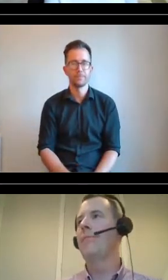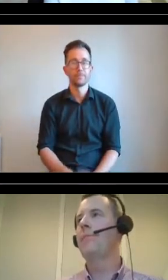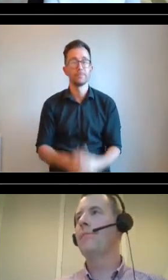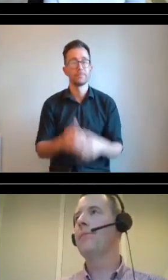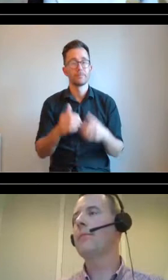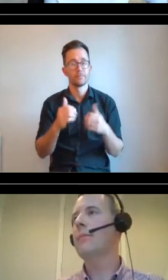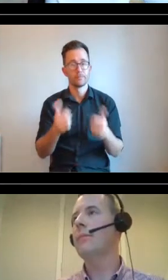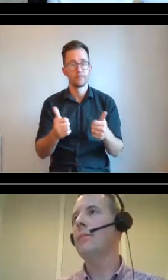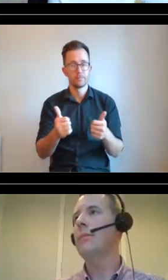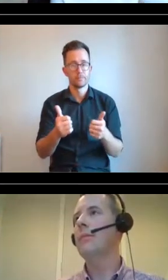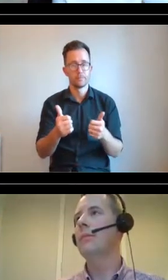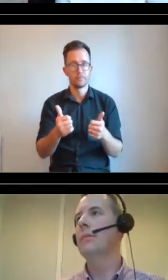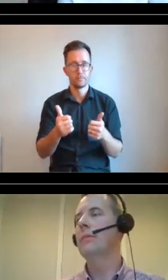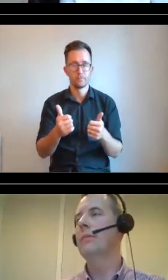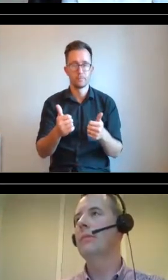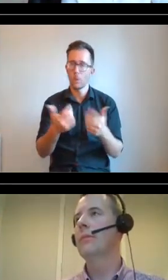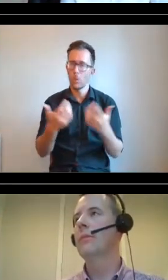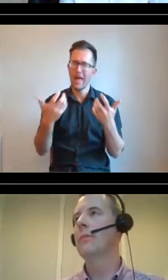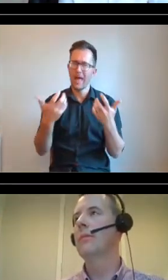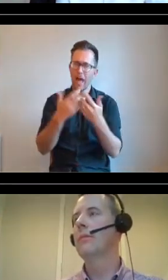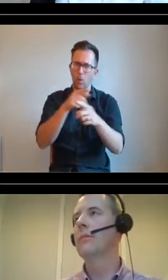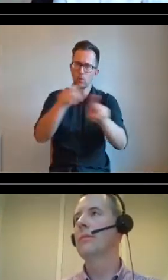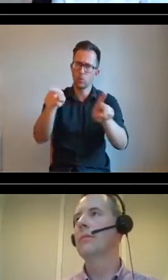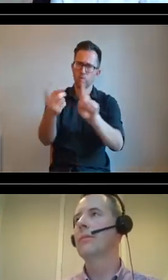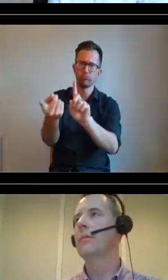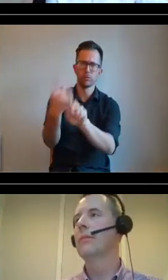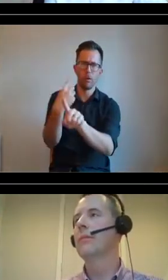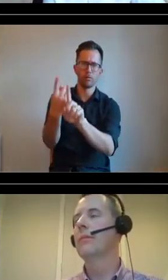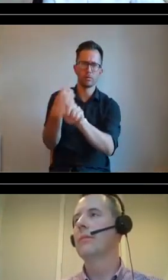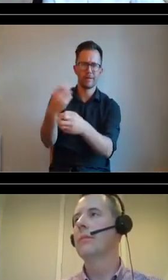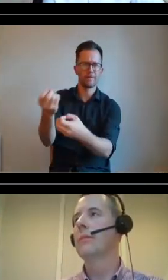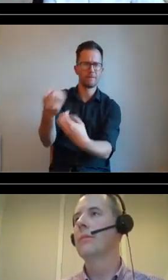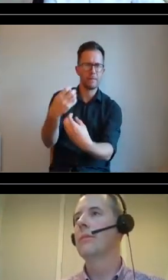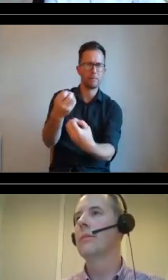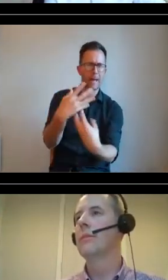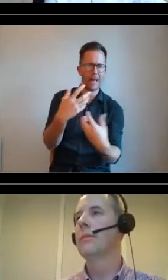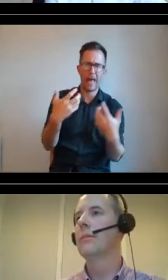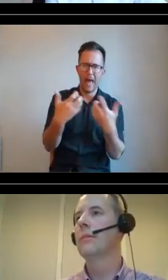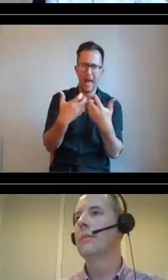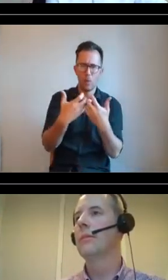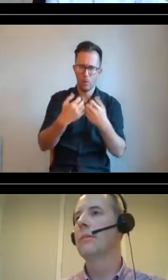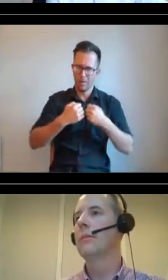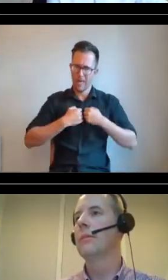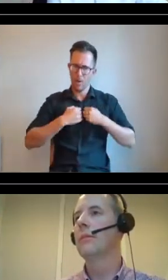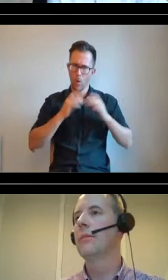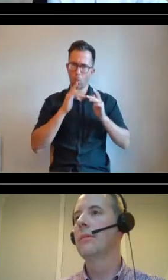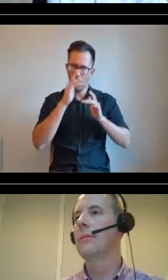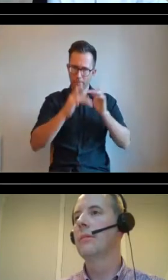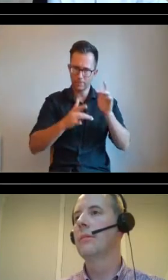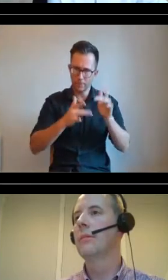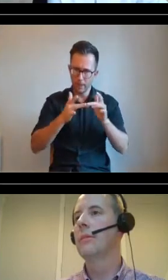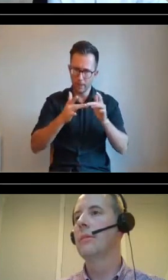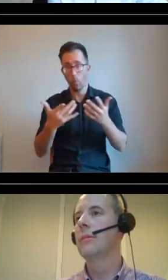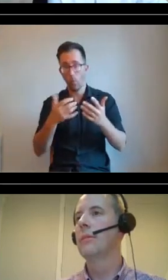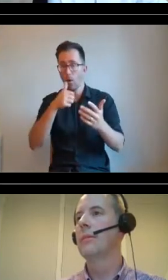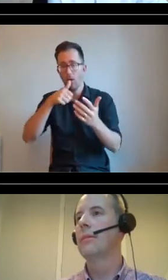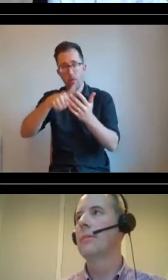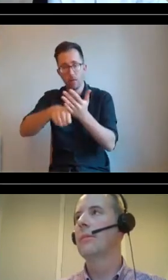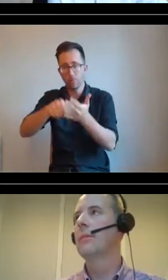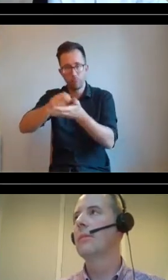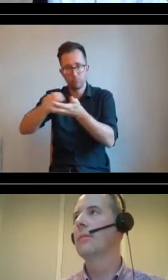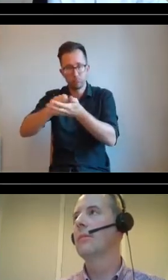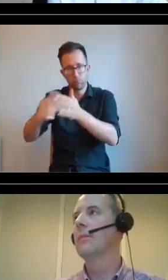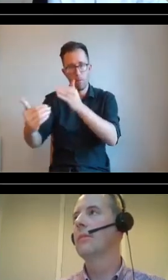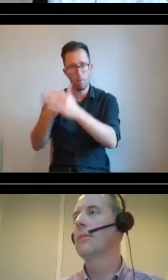Right, as a quick reminder on how you can respond to the consultation, please do go to our website or post us a response or